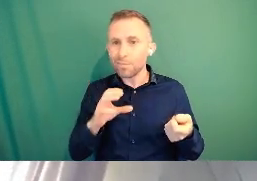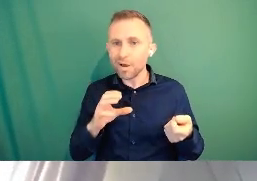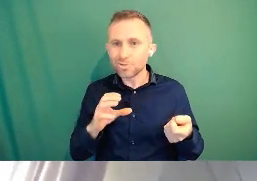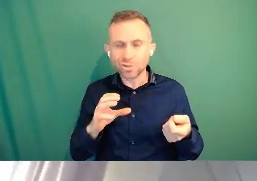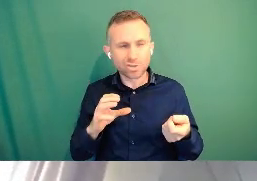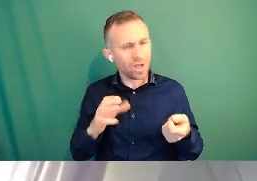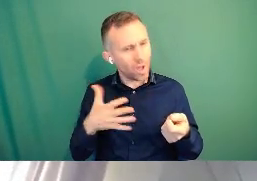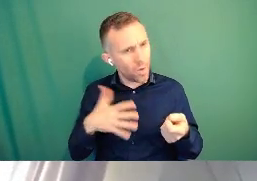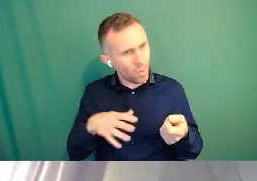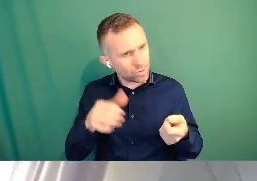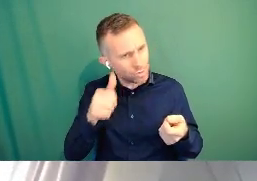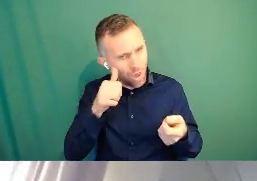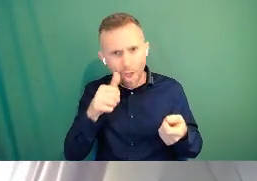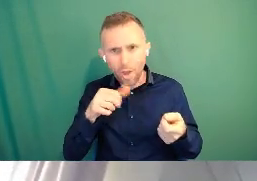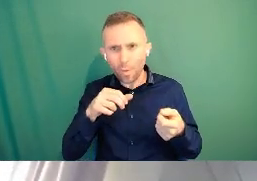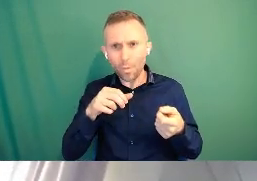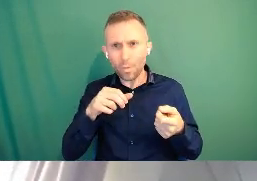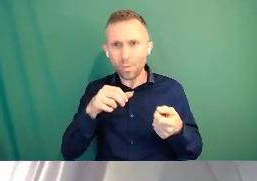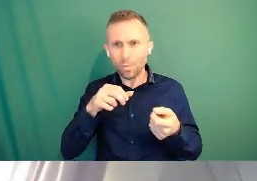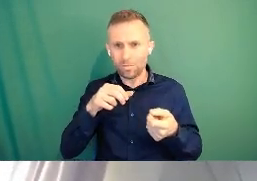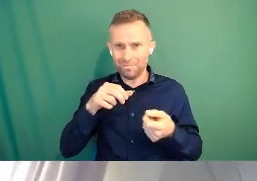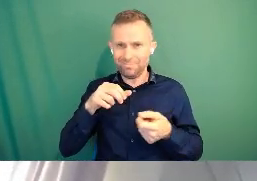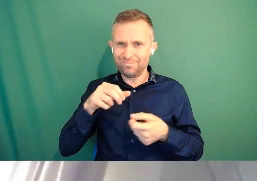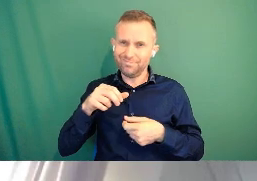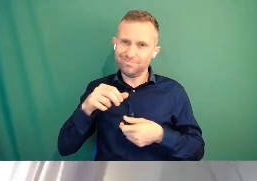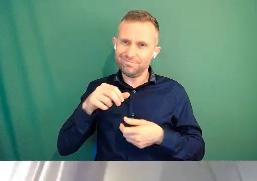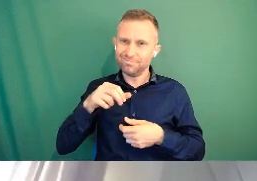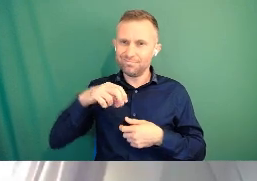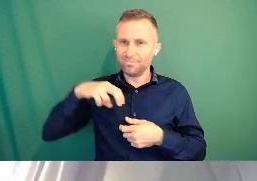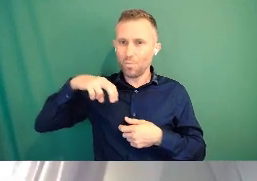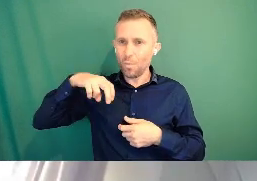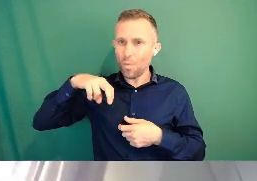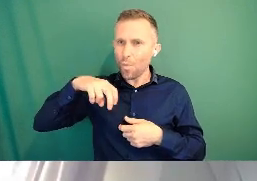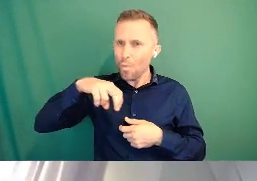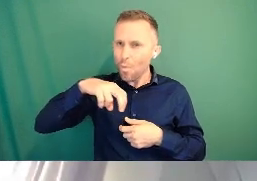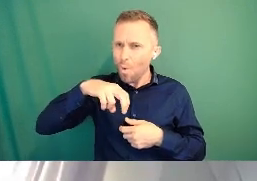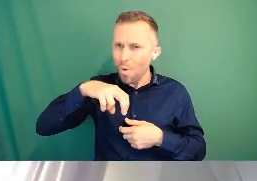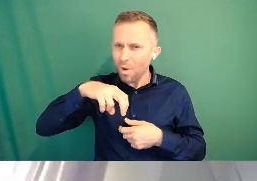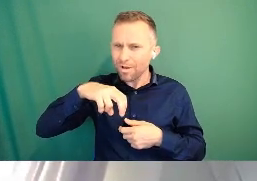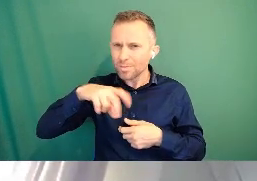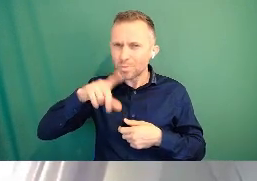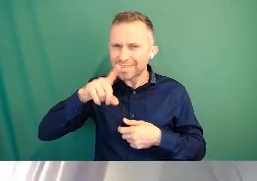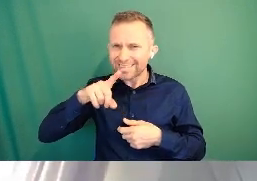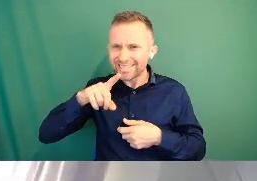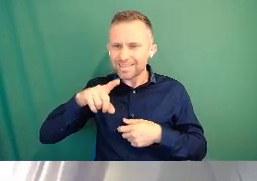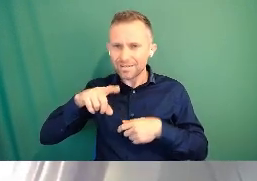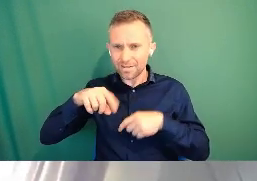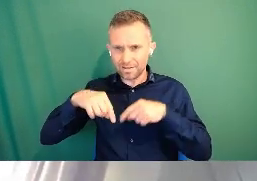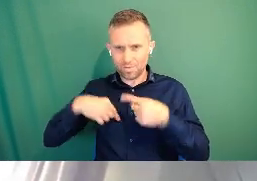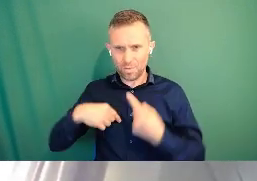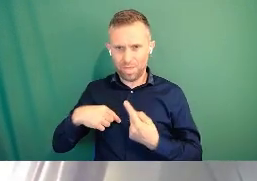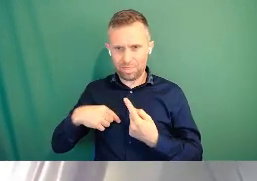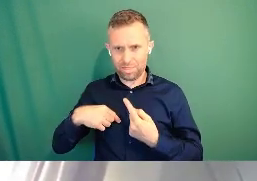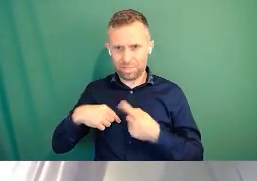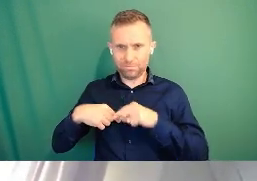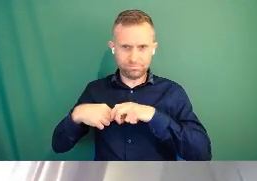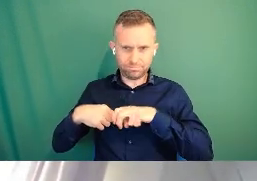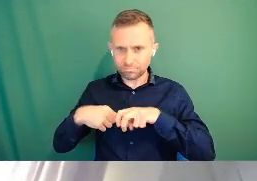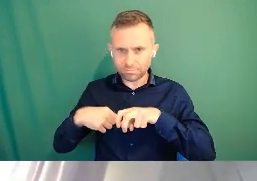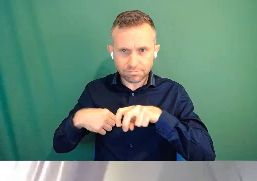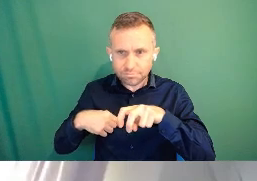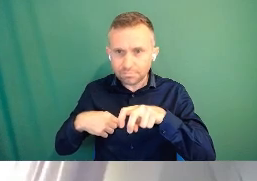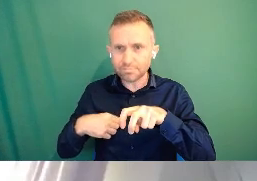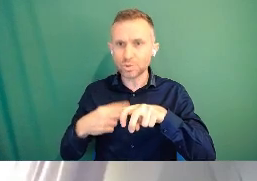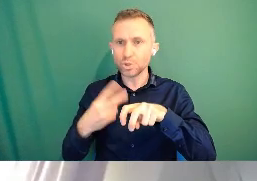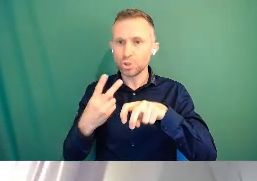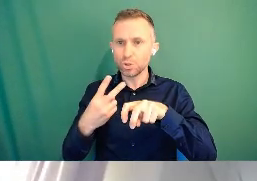do you get from the rooms to rooms? Is there a hallway running a circular route or